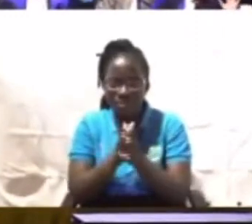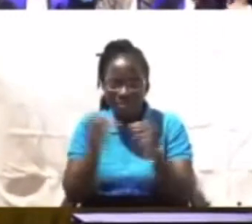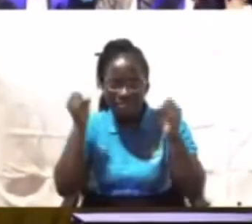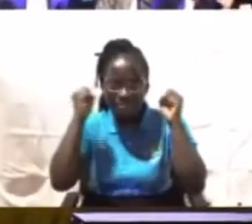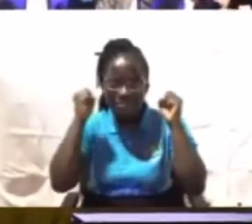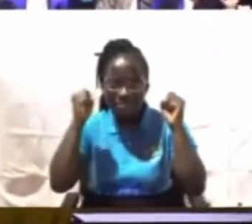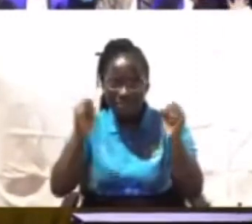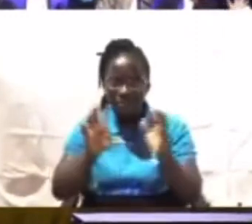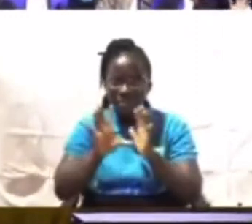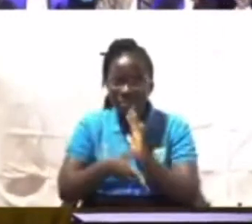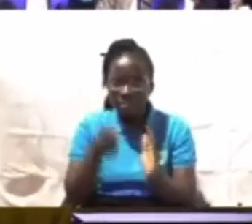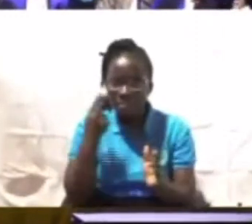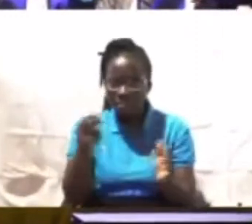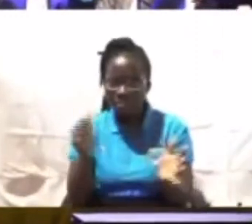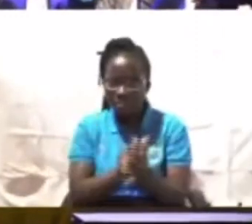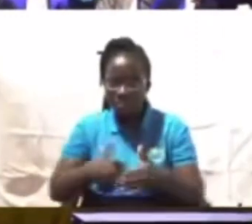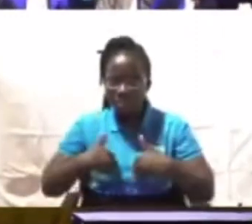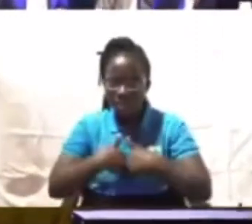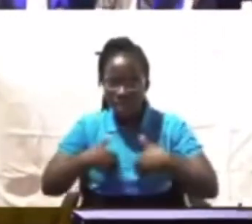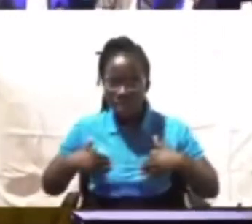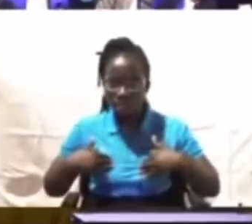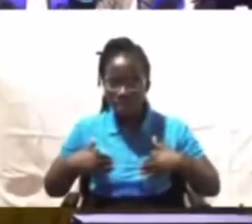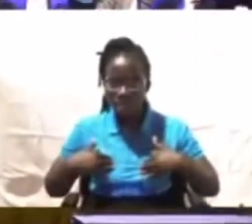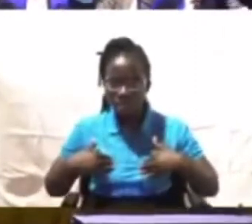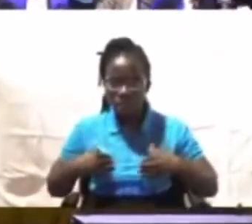And we have done a pier demo.